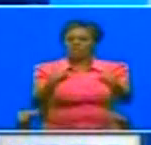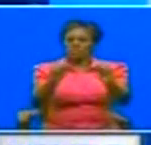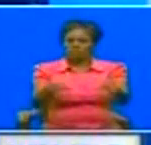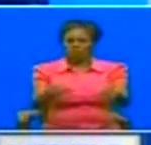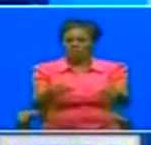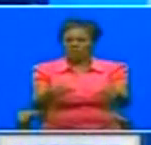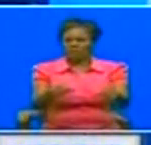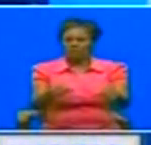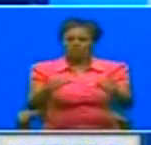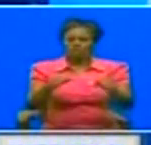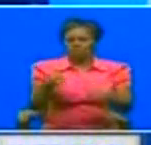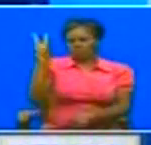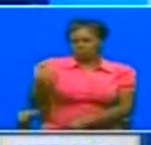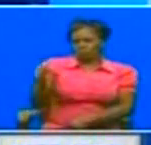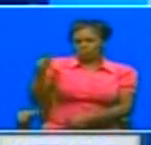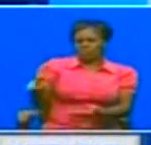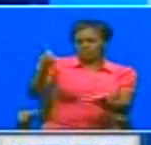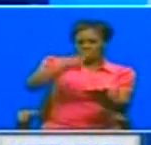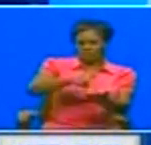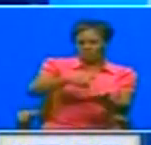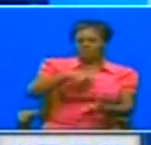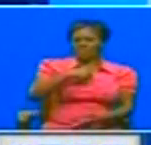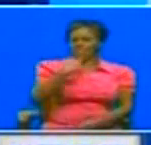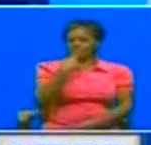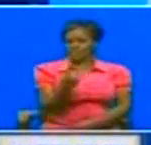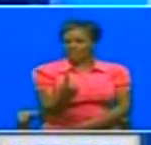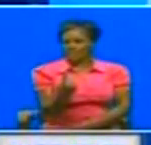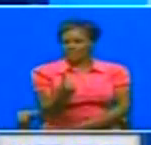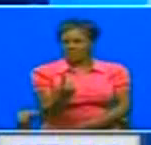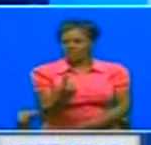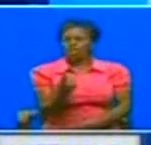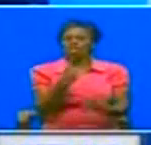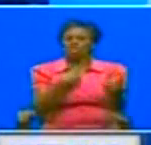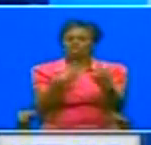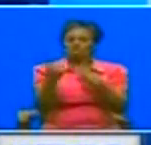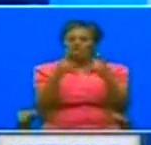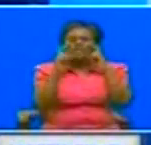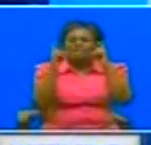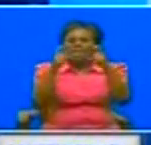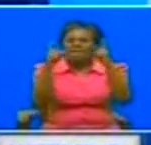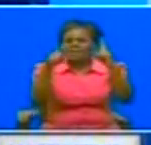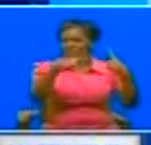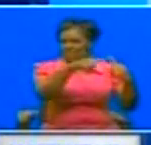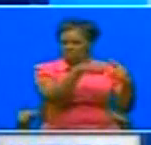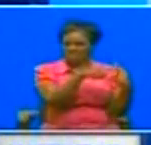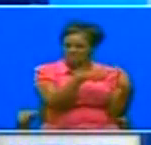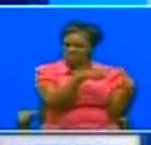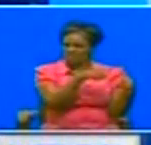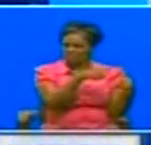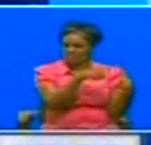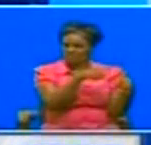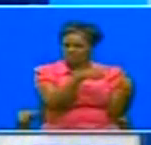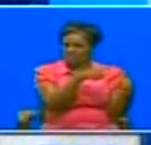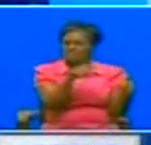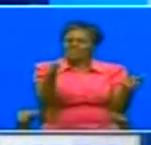fact, perpetuate the stigma? Like one of our guests said today, we still talk about AIDS kills. So does diabetes,